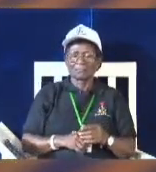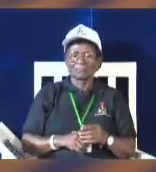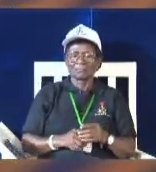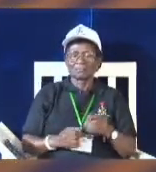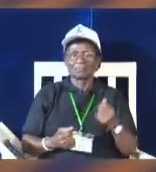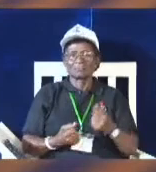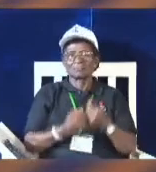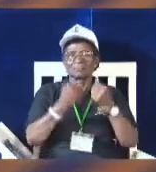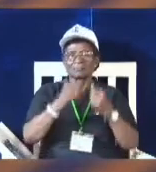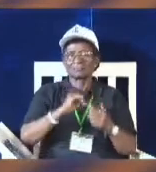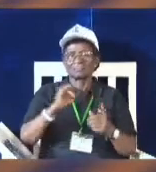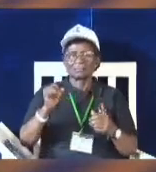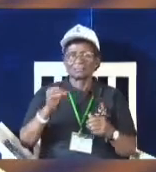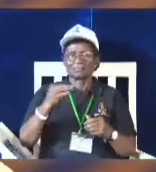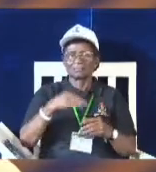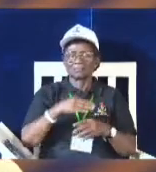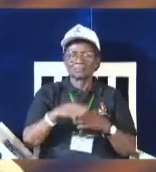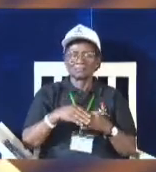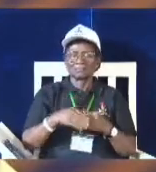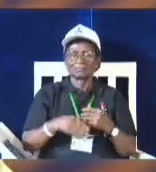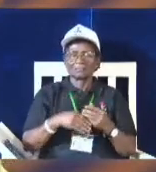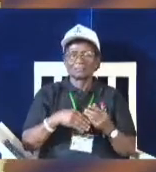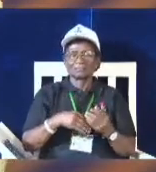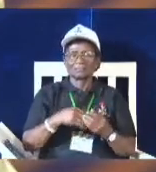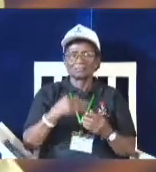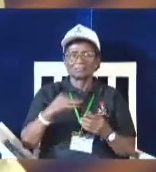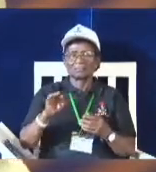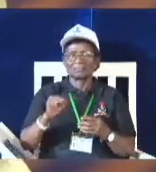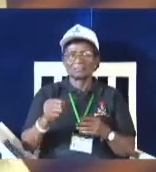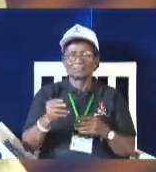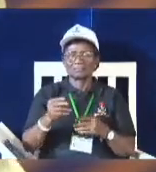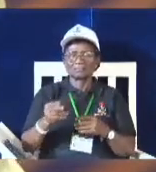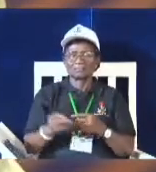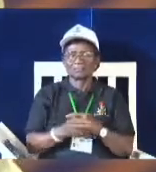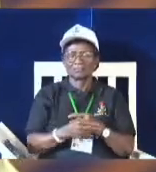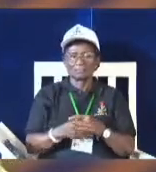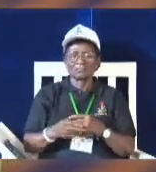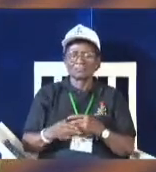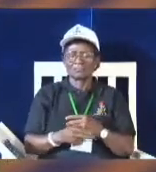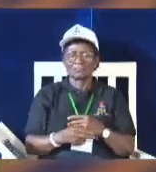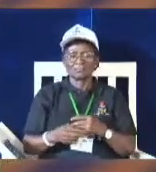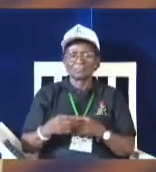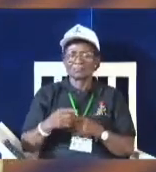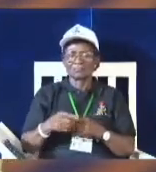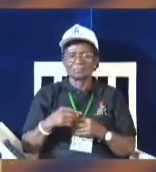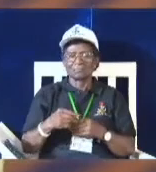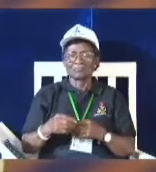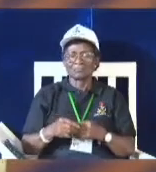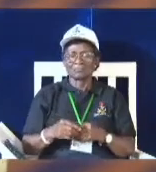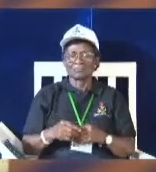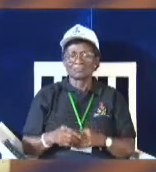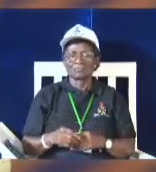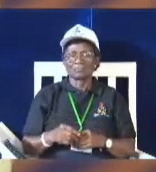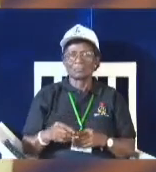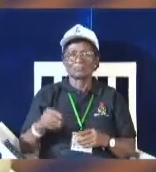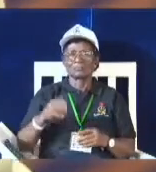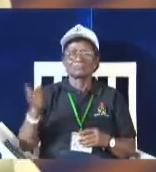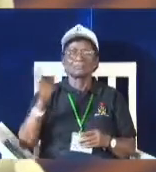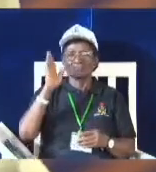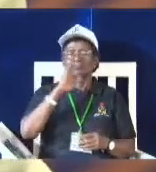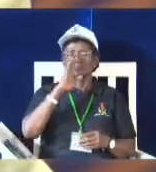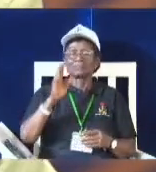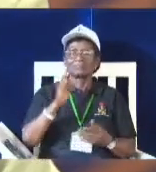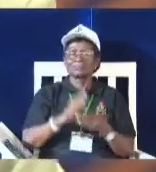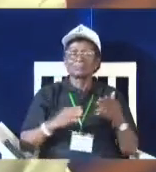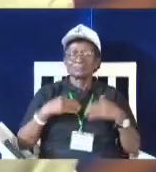challenging all of us. Who does not know there must be somebody behind him?"